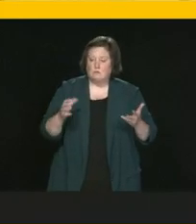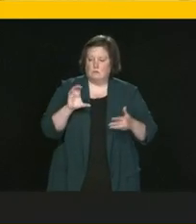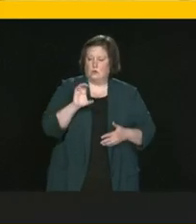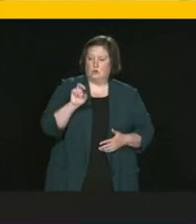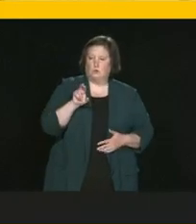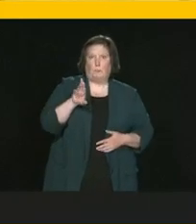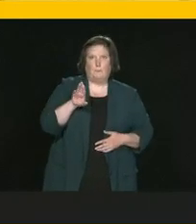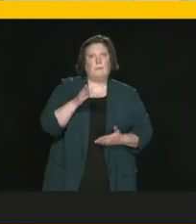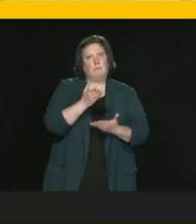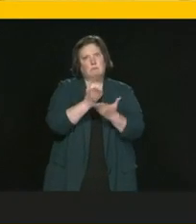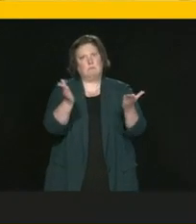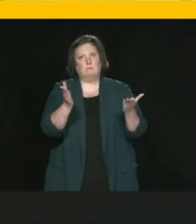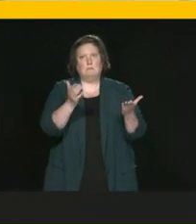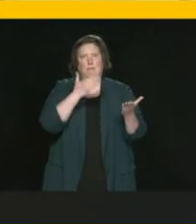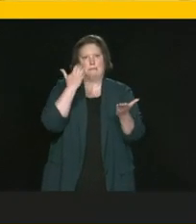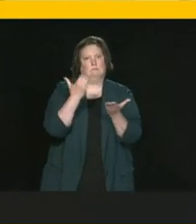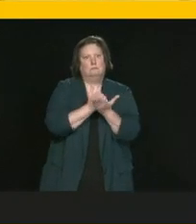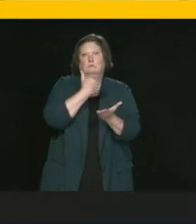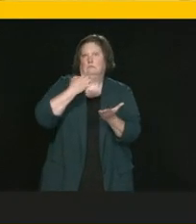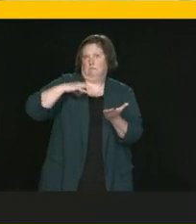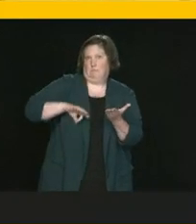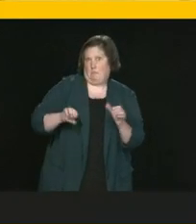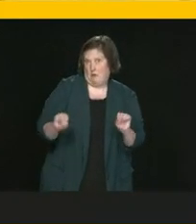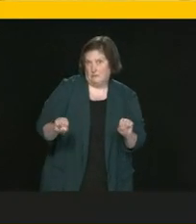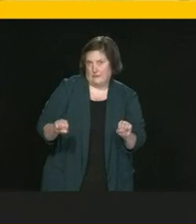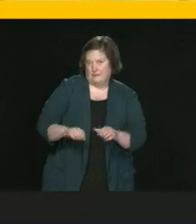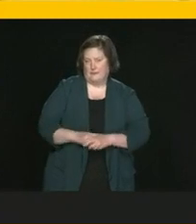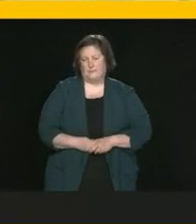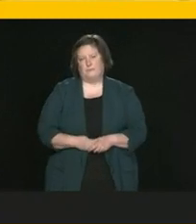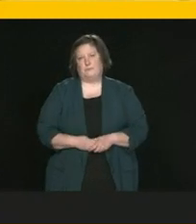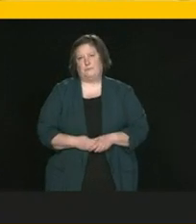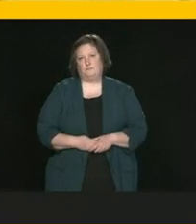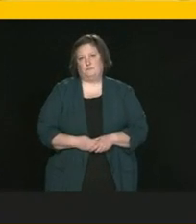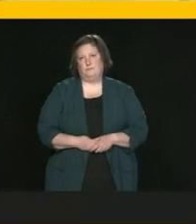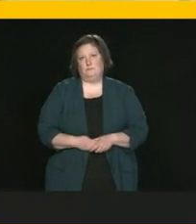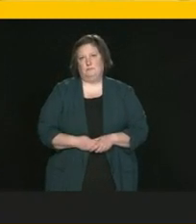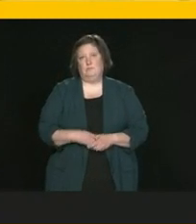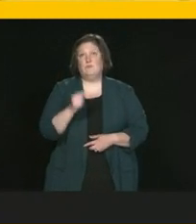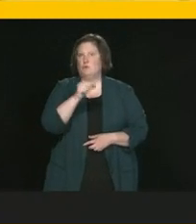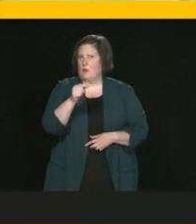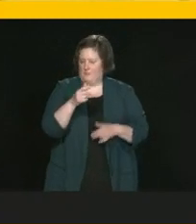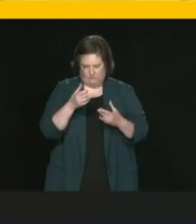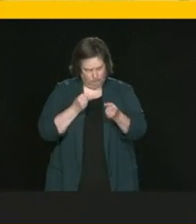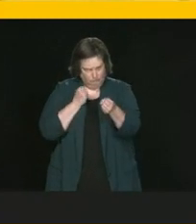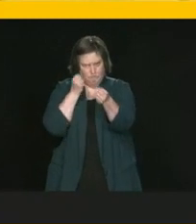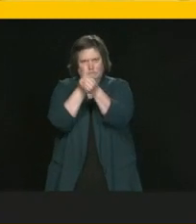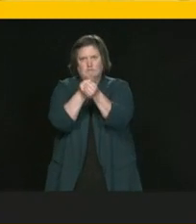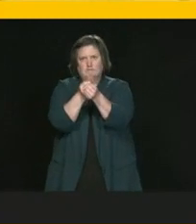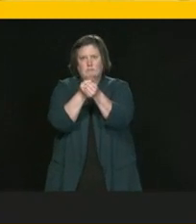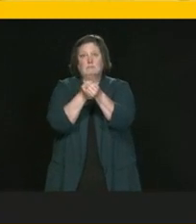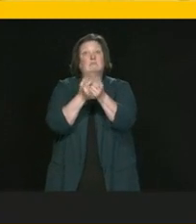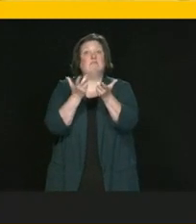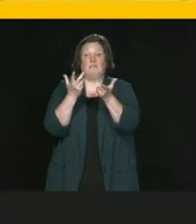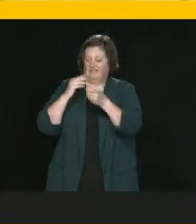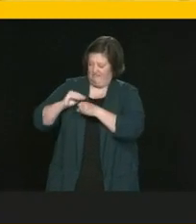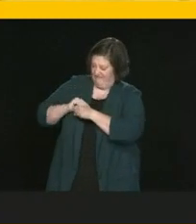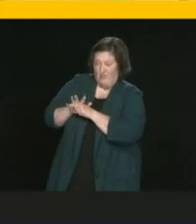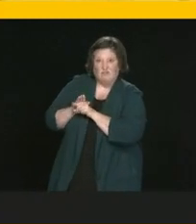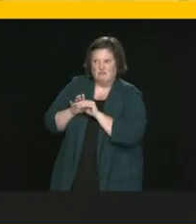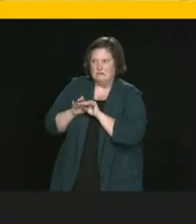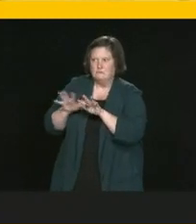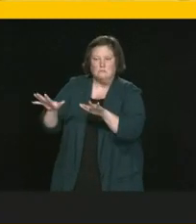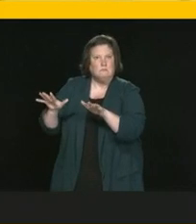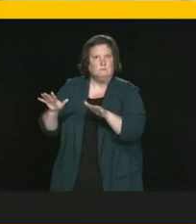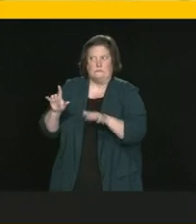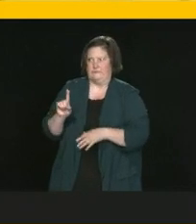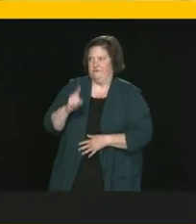for you in the best way possible. Our government will continue to be there for you. This pandemic is an